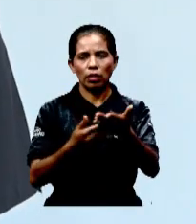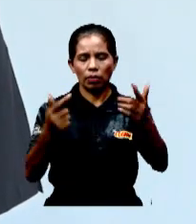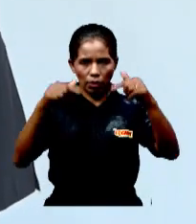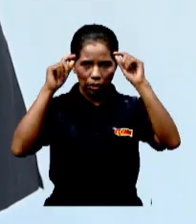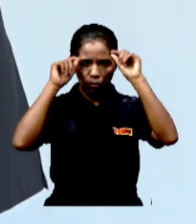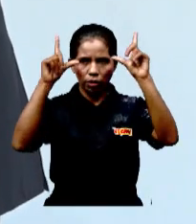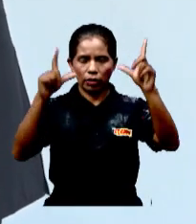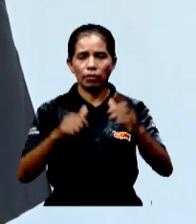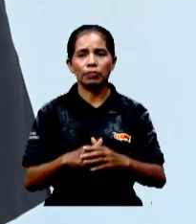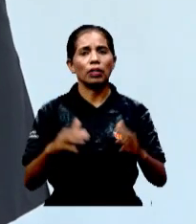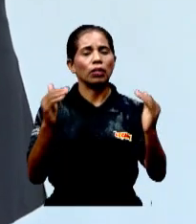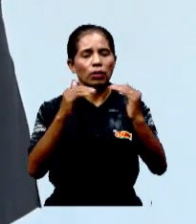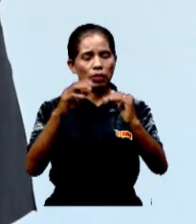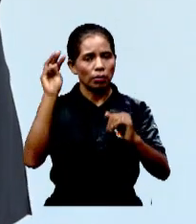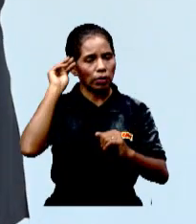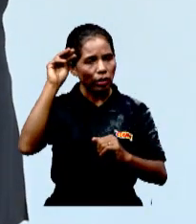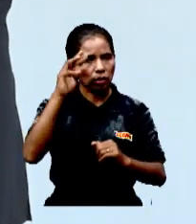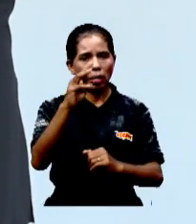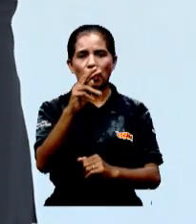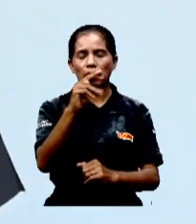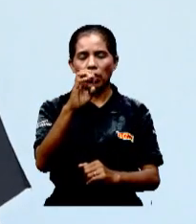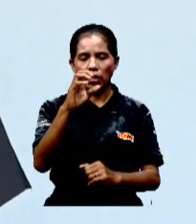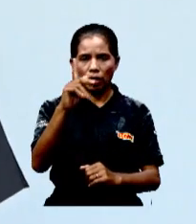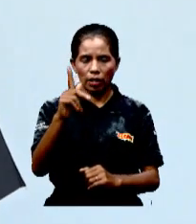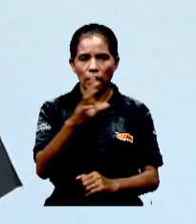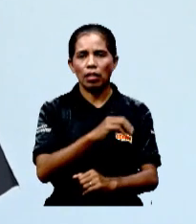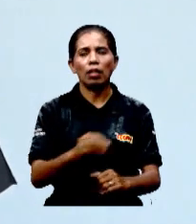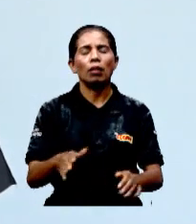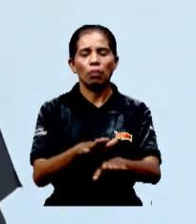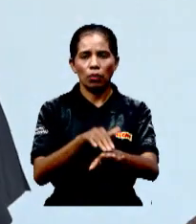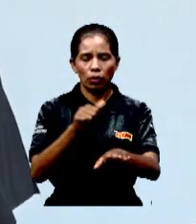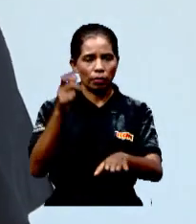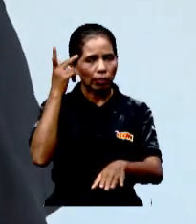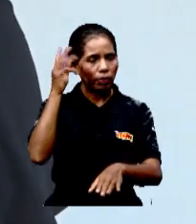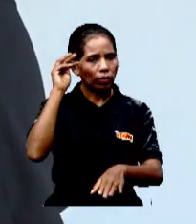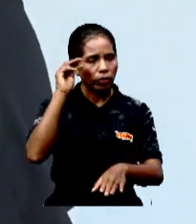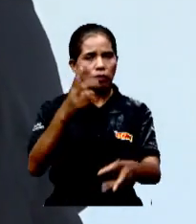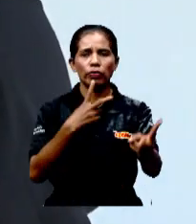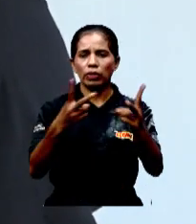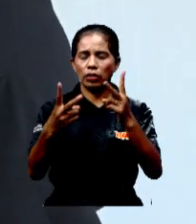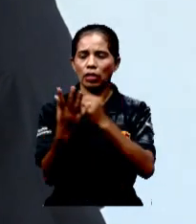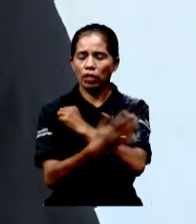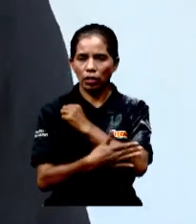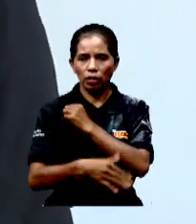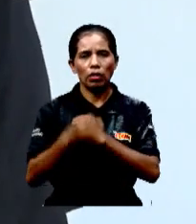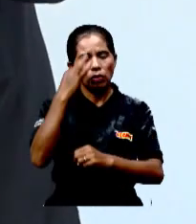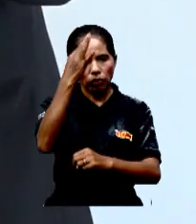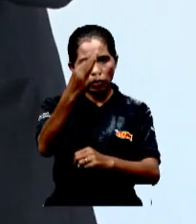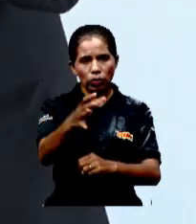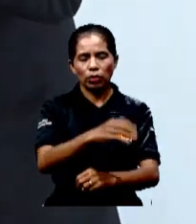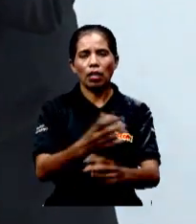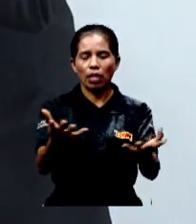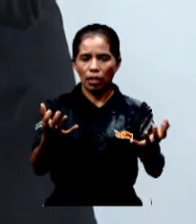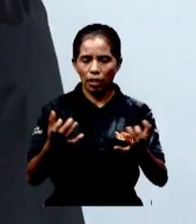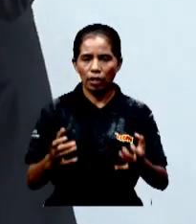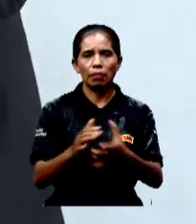E a Sra. Mutuné, Ministro de Negócios Estrangeiros Bangladesh, convida o Primeiro-Ministro a de visita na São Né e a futuro, no Hakara